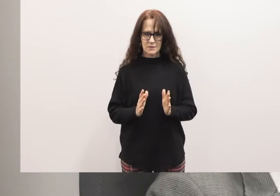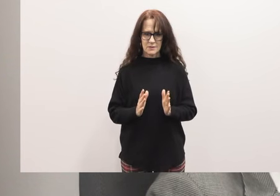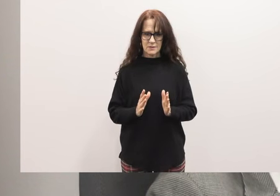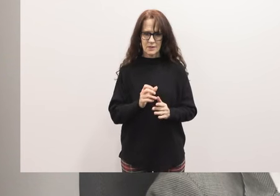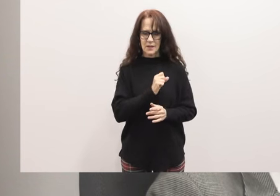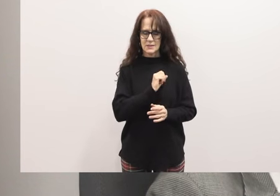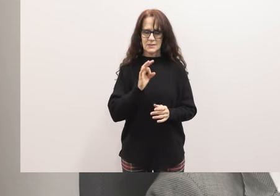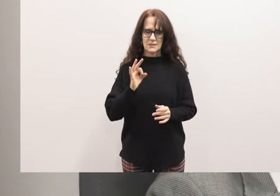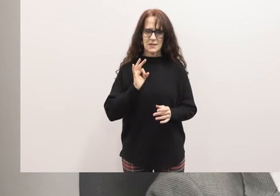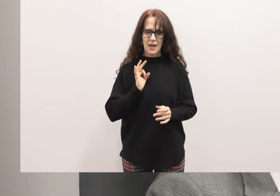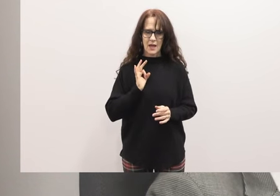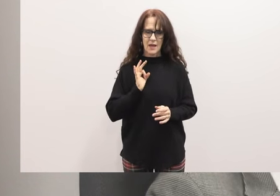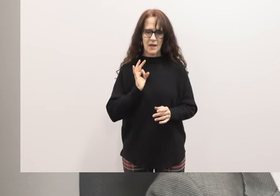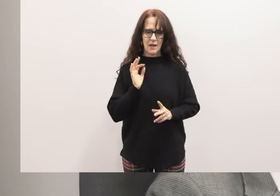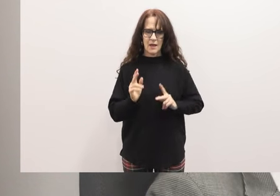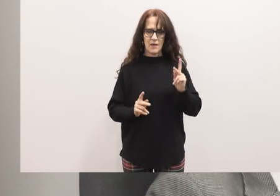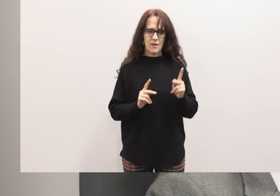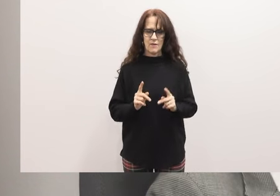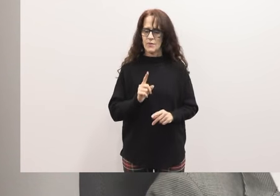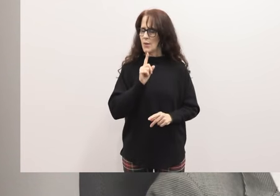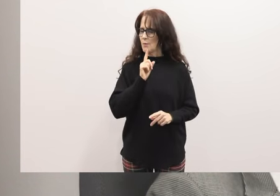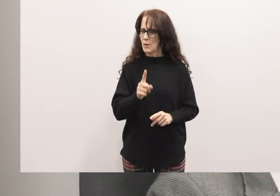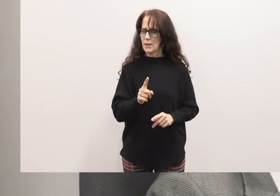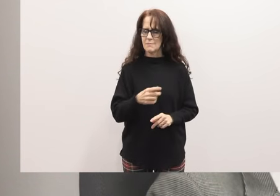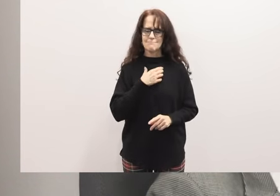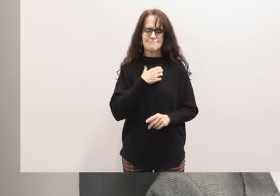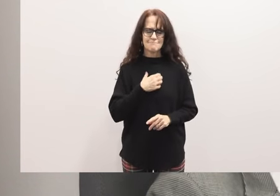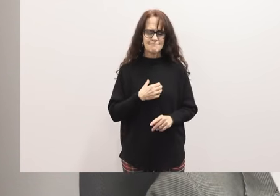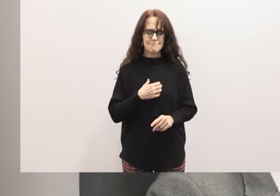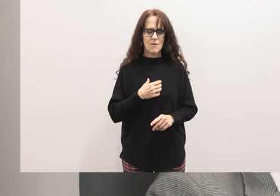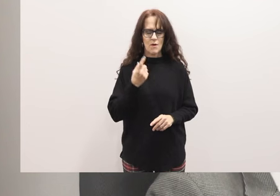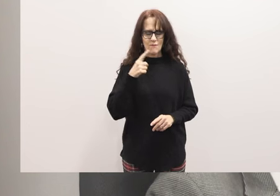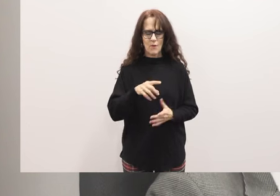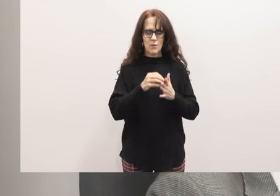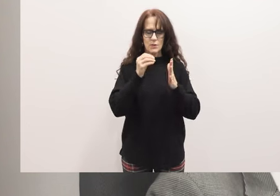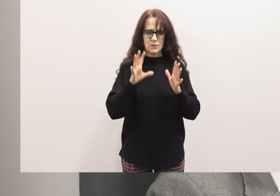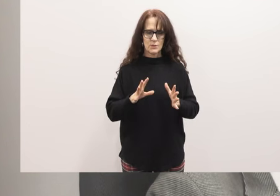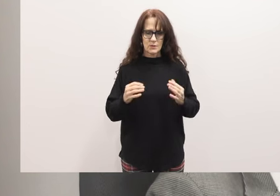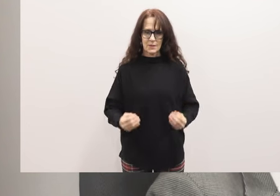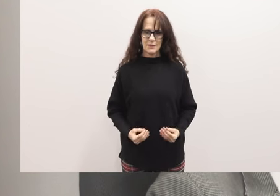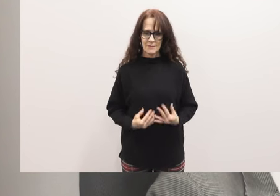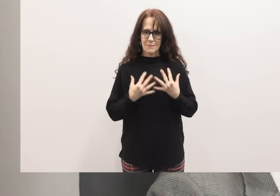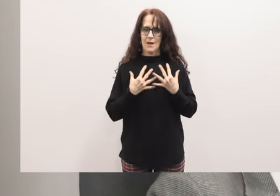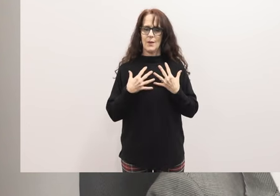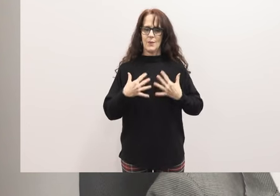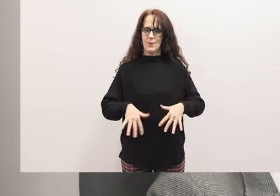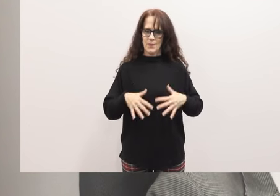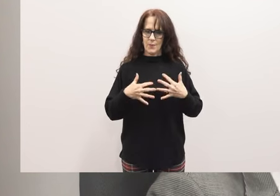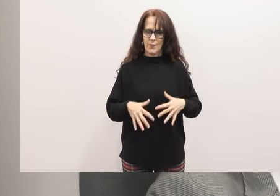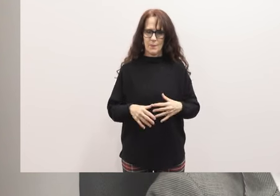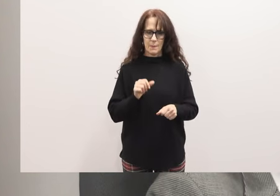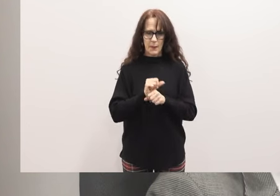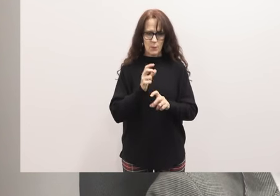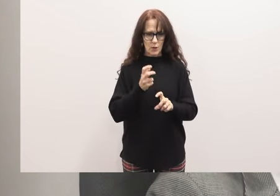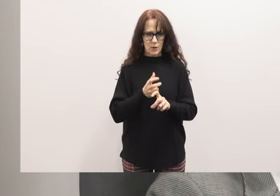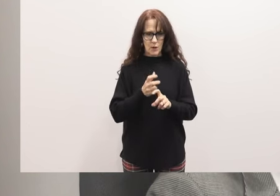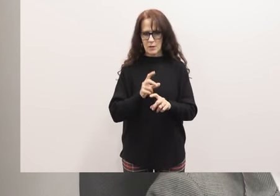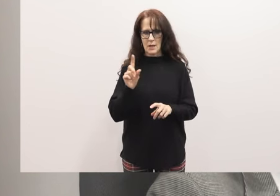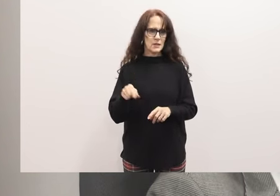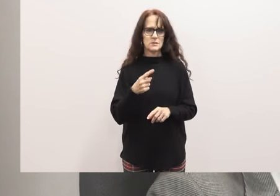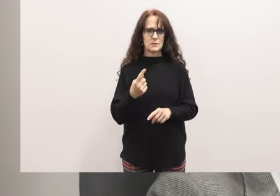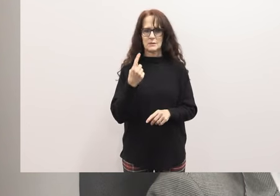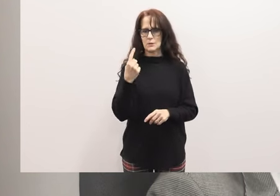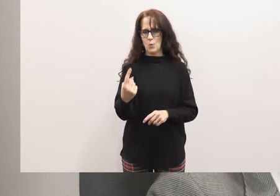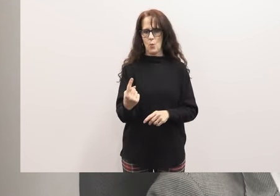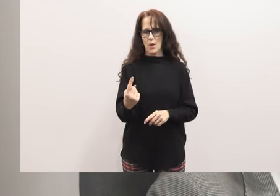staff people that truly have a passion for their students, and it's very inspiring. And they work hard, and it's not just for this